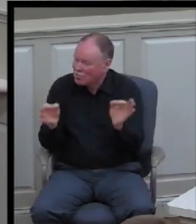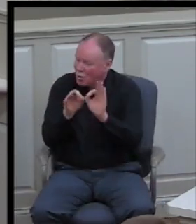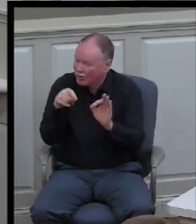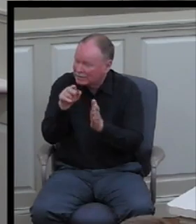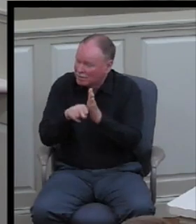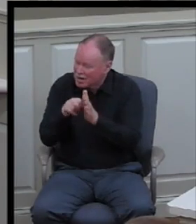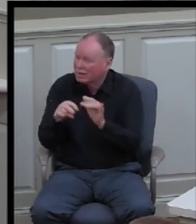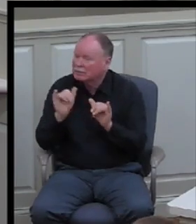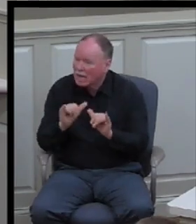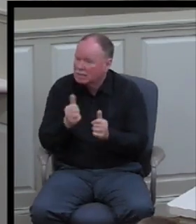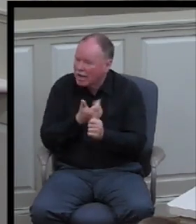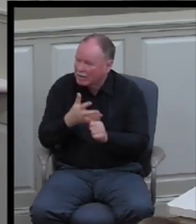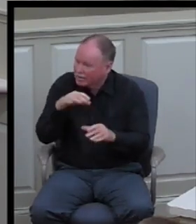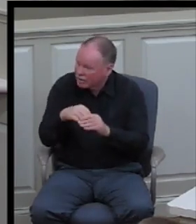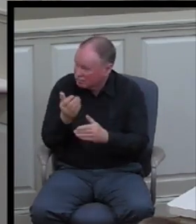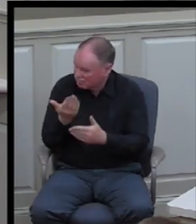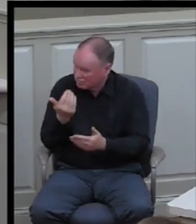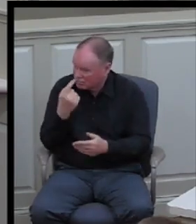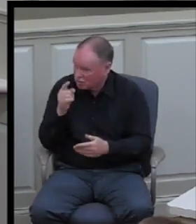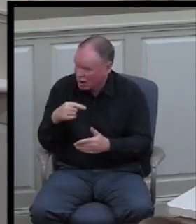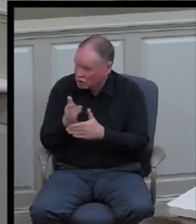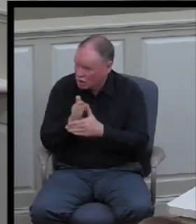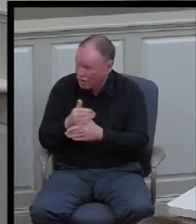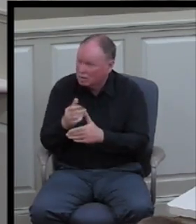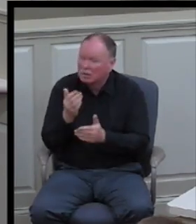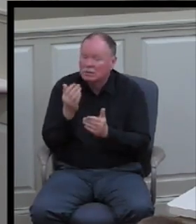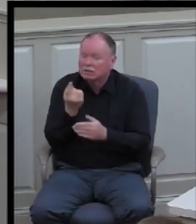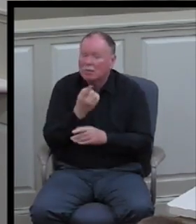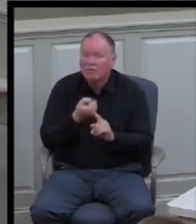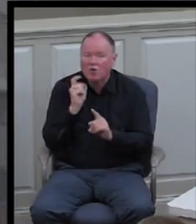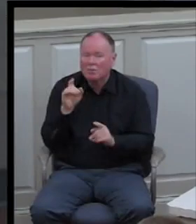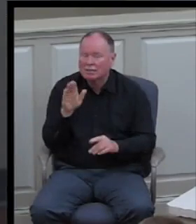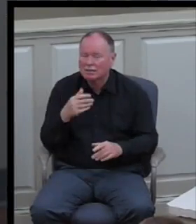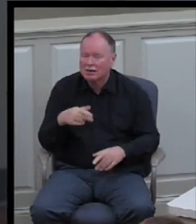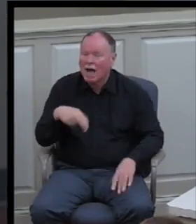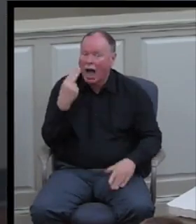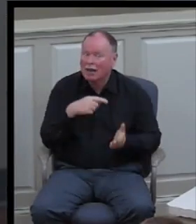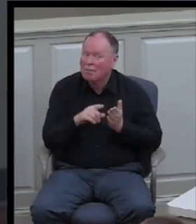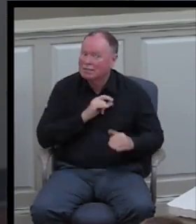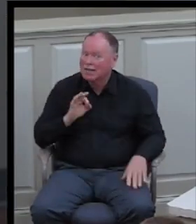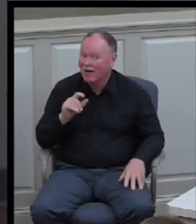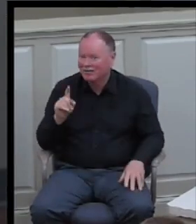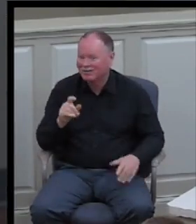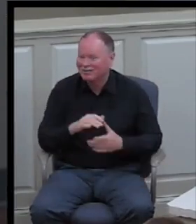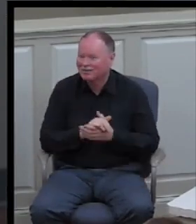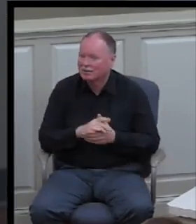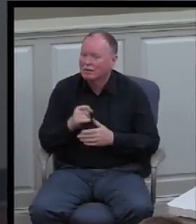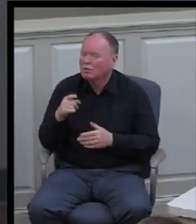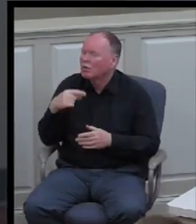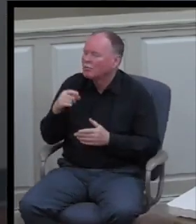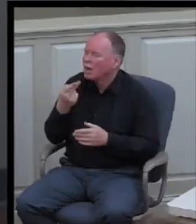the size and whatever else he might want to share, or somebody from his somebody from his highly paid staff. We believe